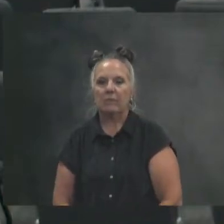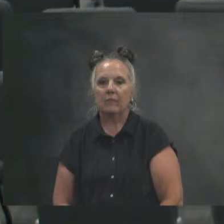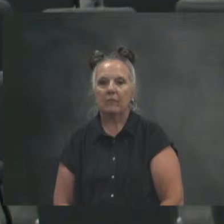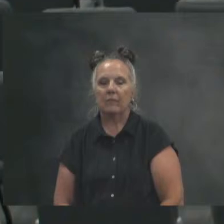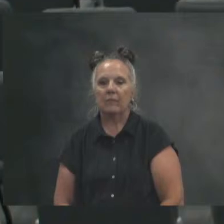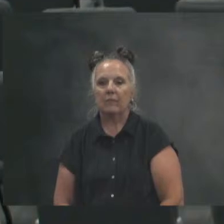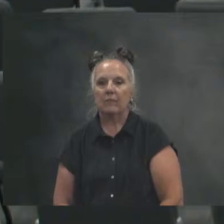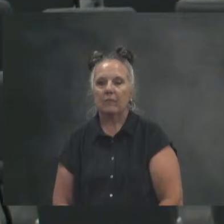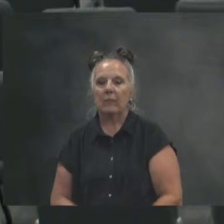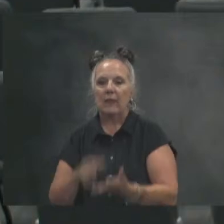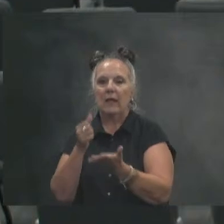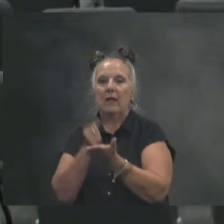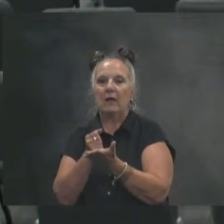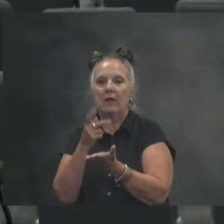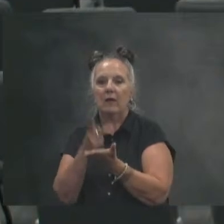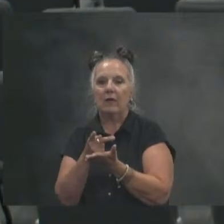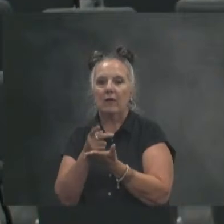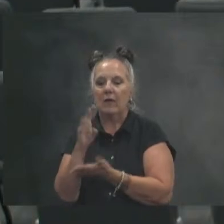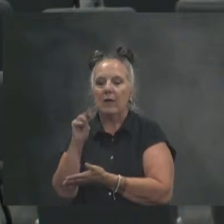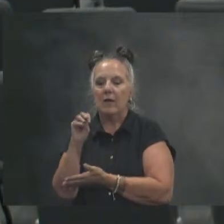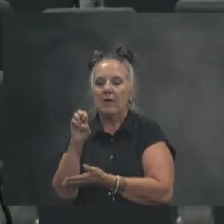Next is approval of a